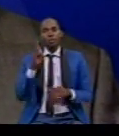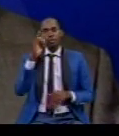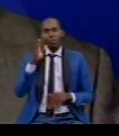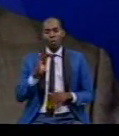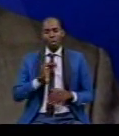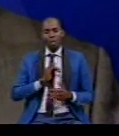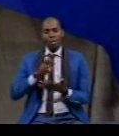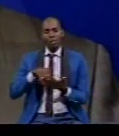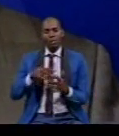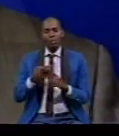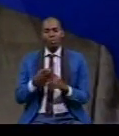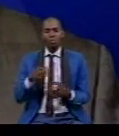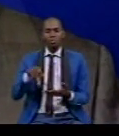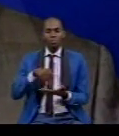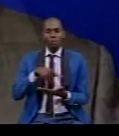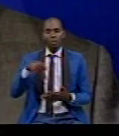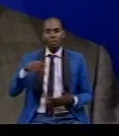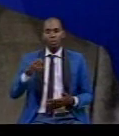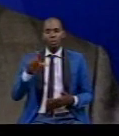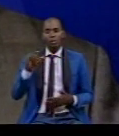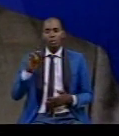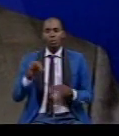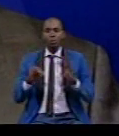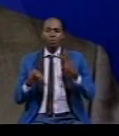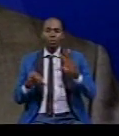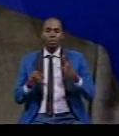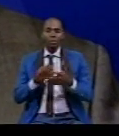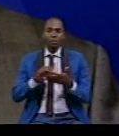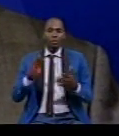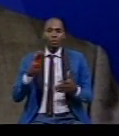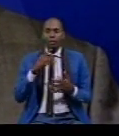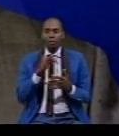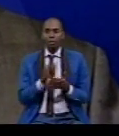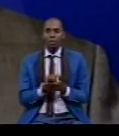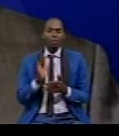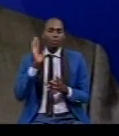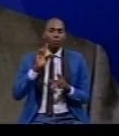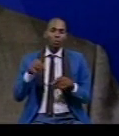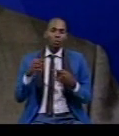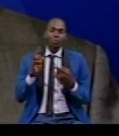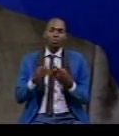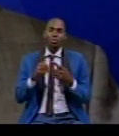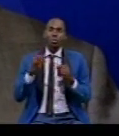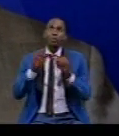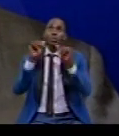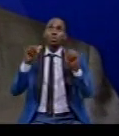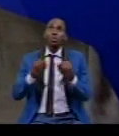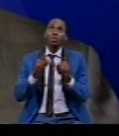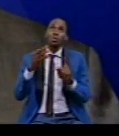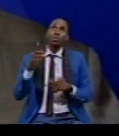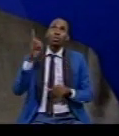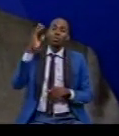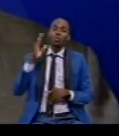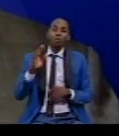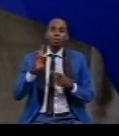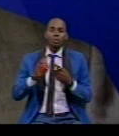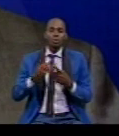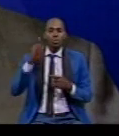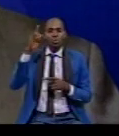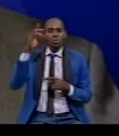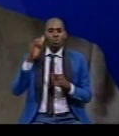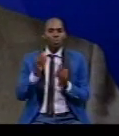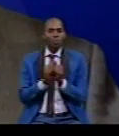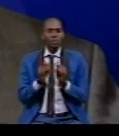two, reliance, relying on him, resting on him,